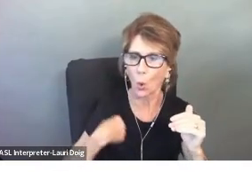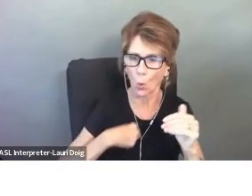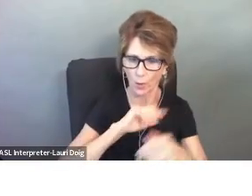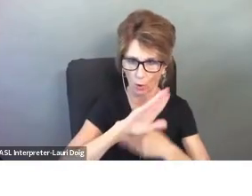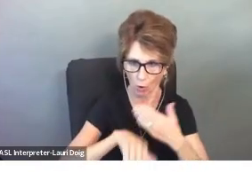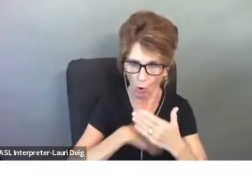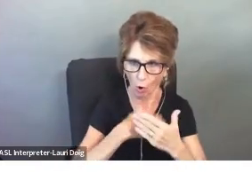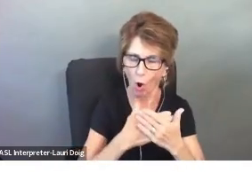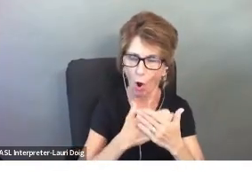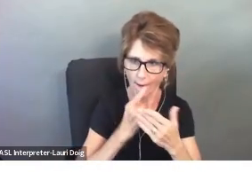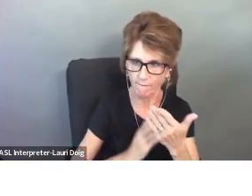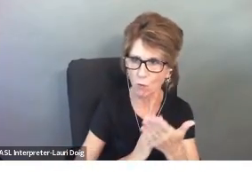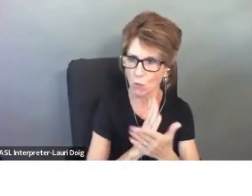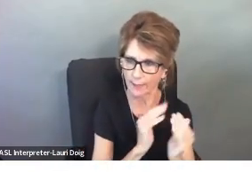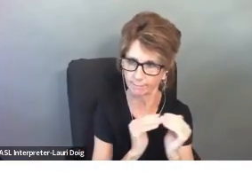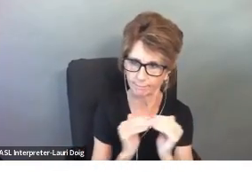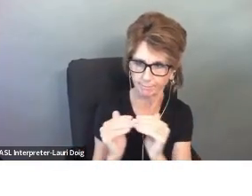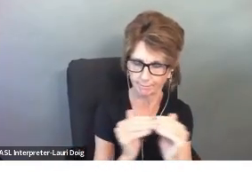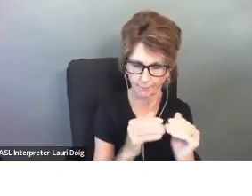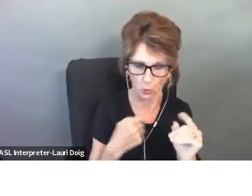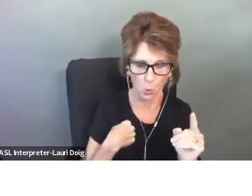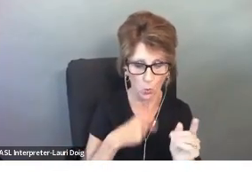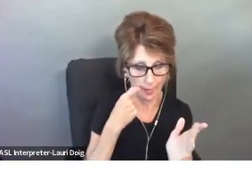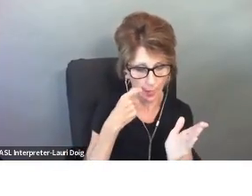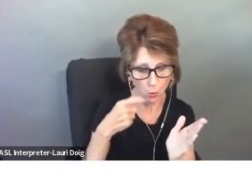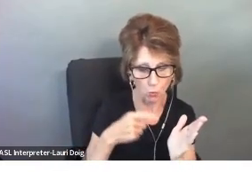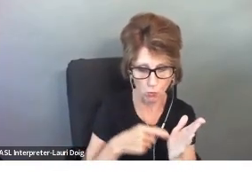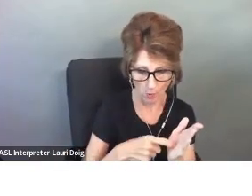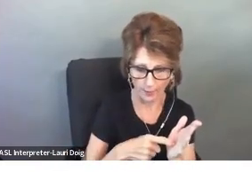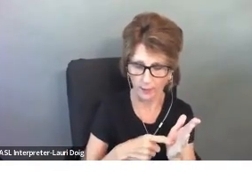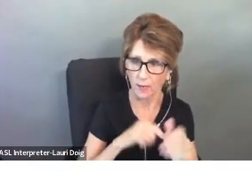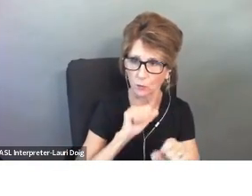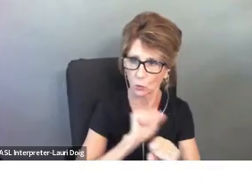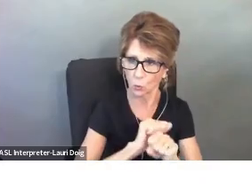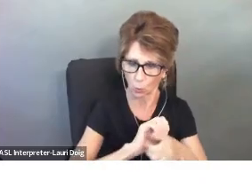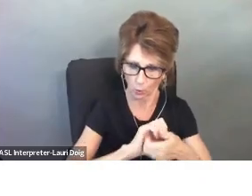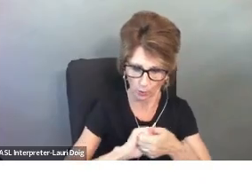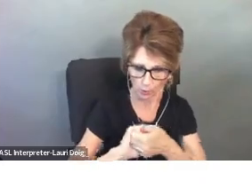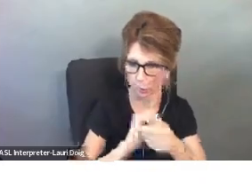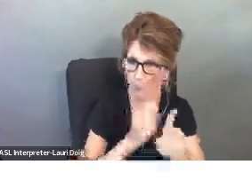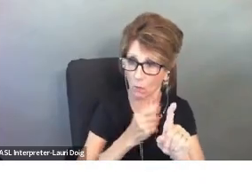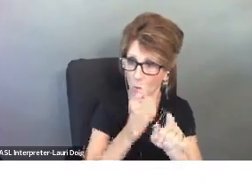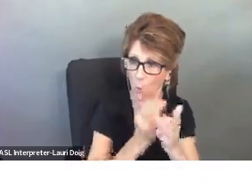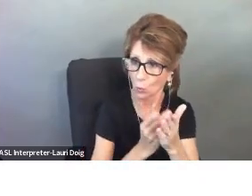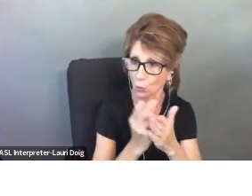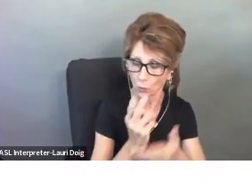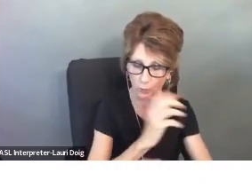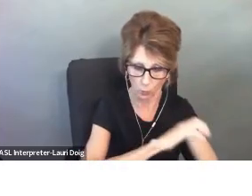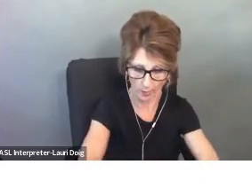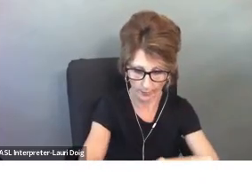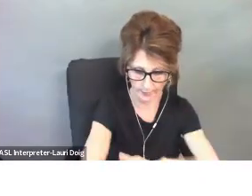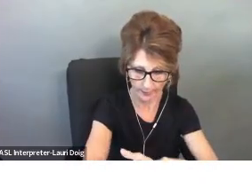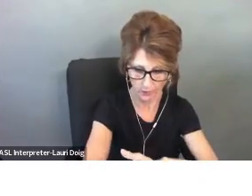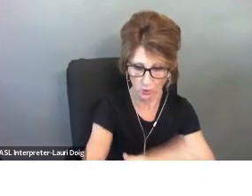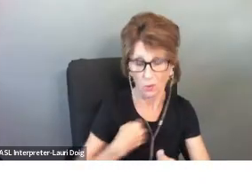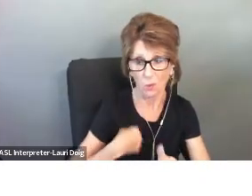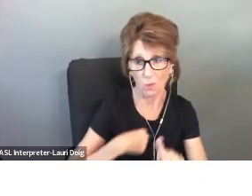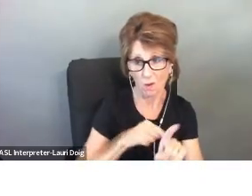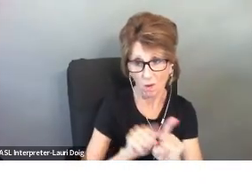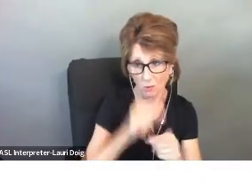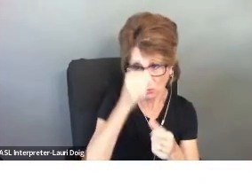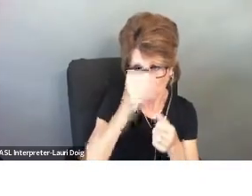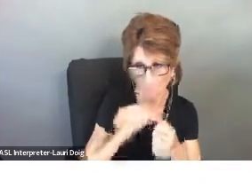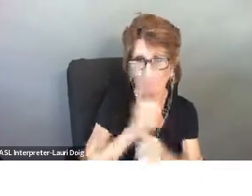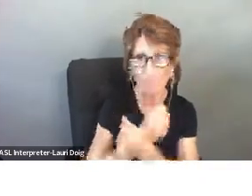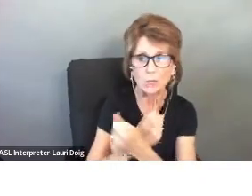also remember those who were brought to this land involuntarily, particularly those who came as a result of the transatlantic slave